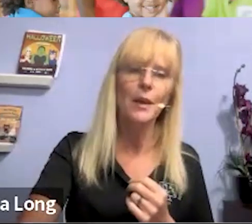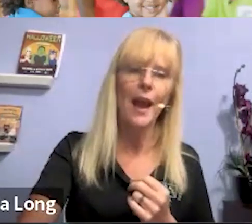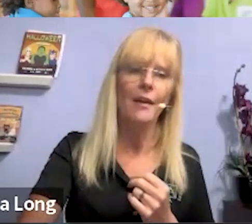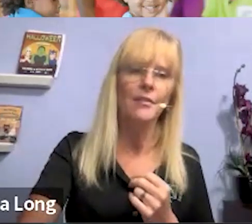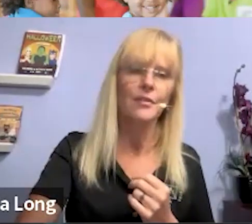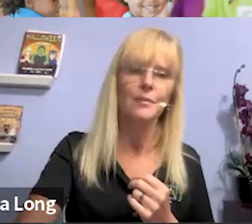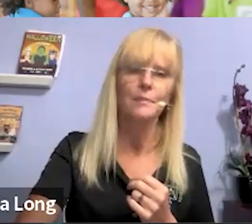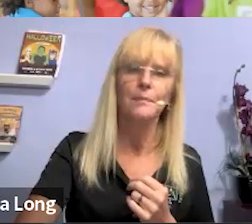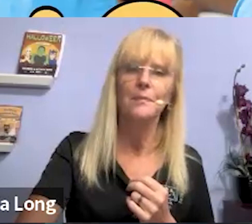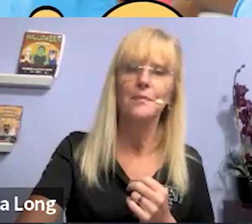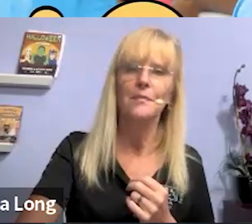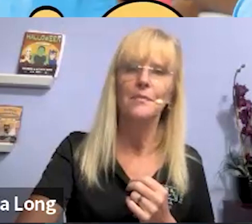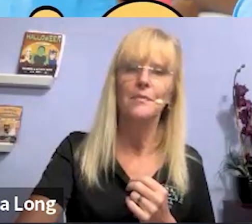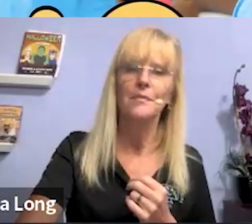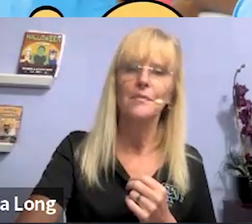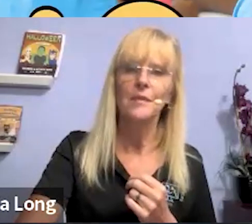see what we have.